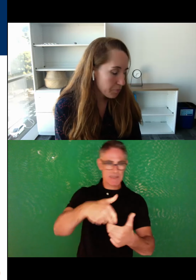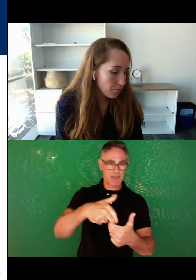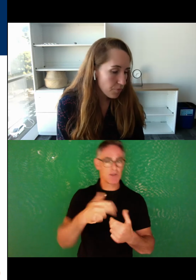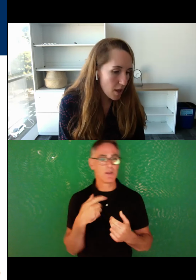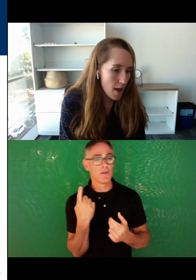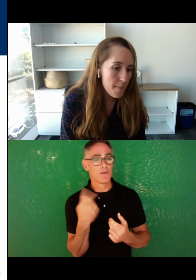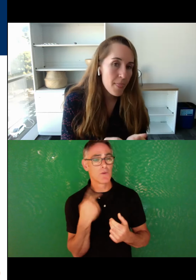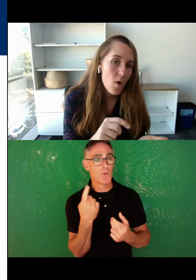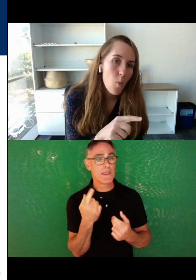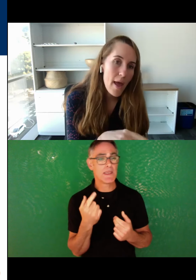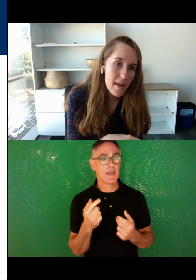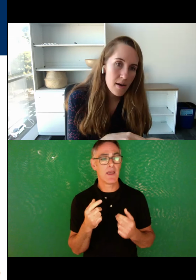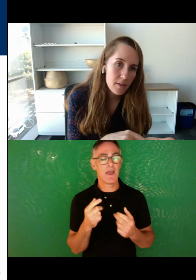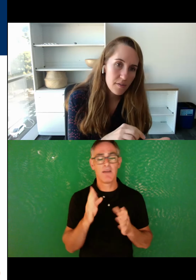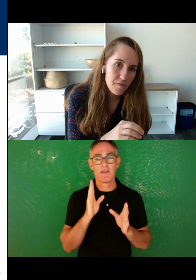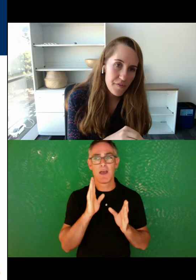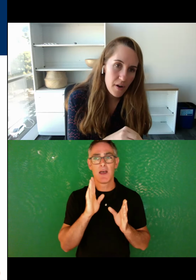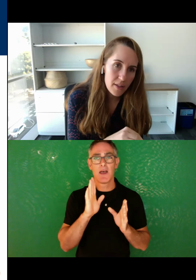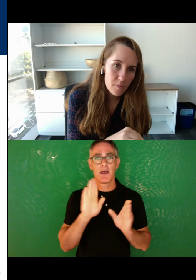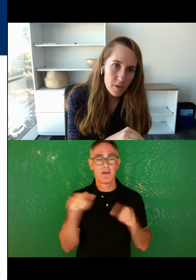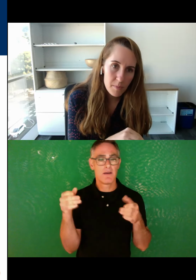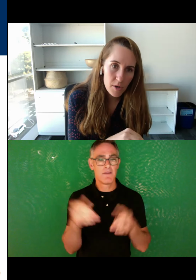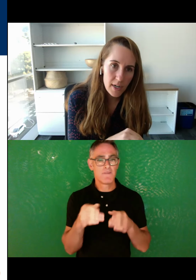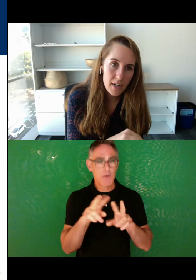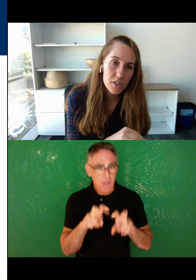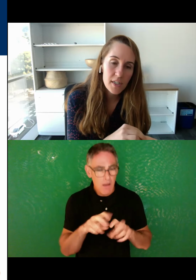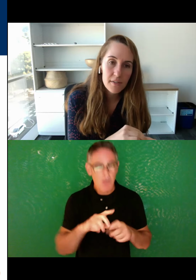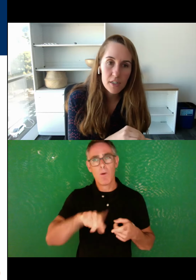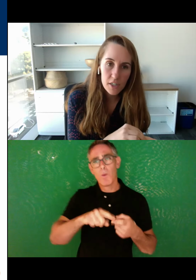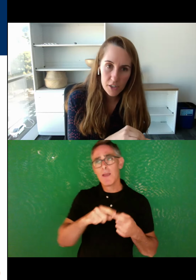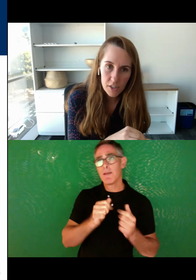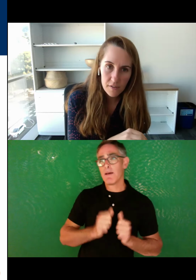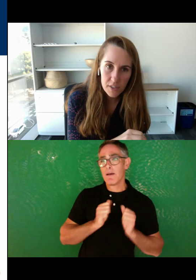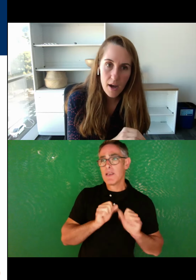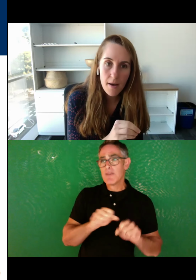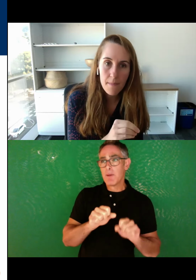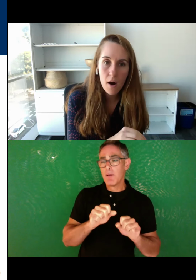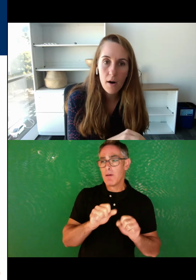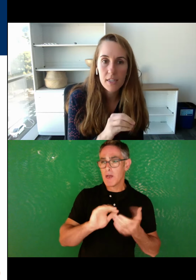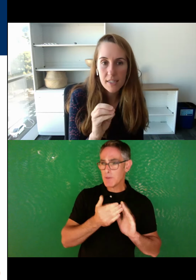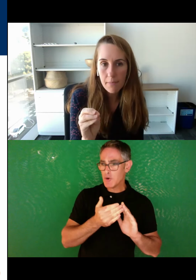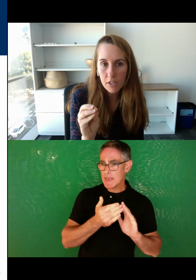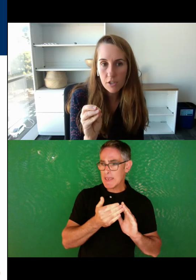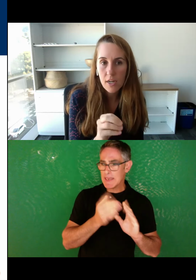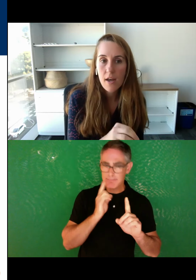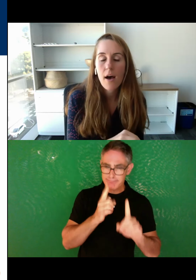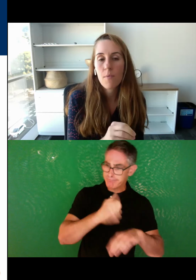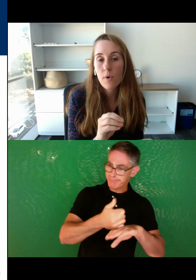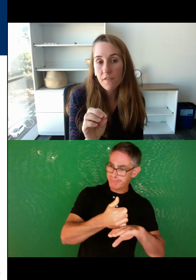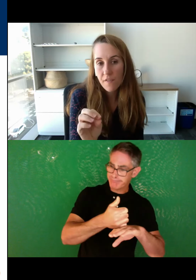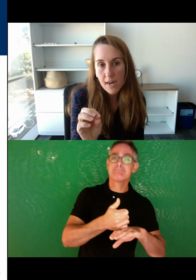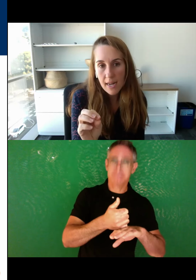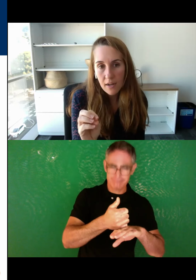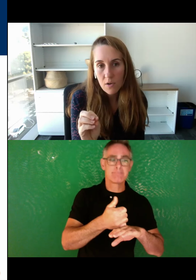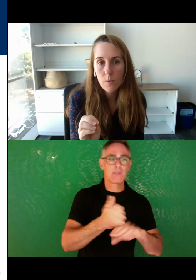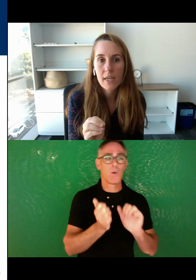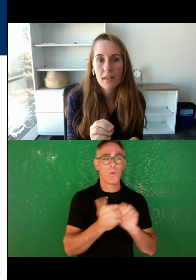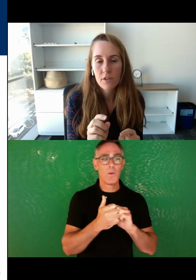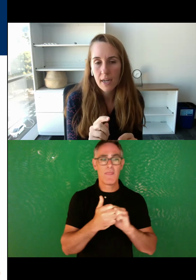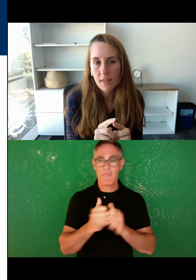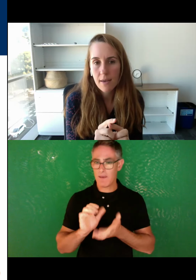at when livable community initiatives are established, with